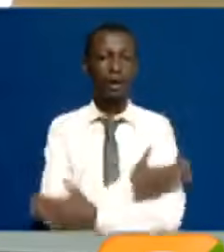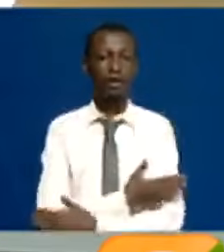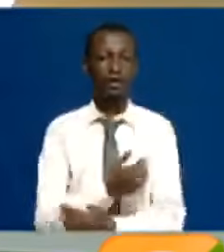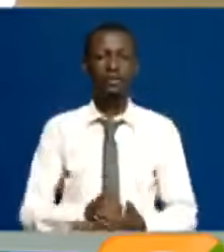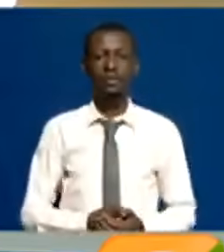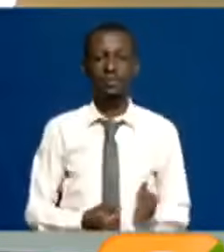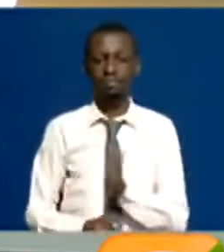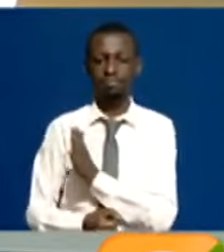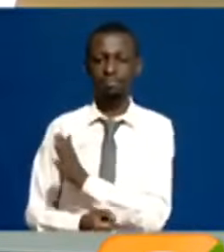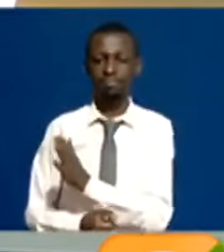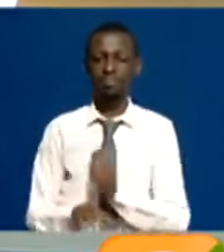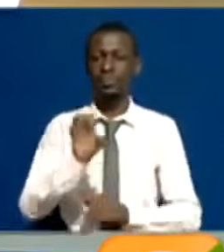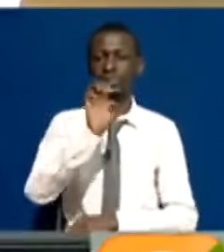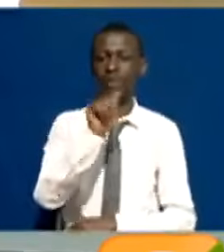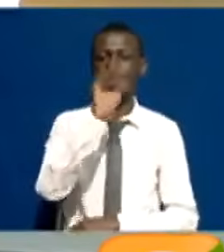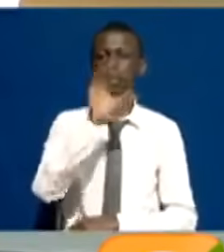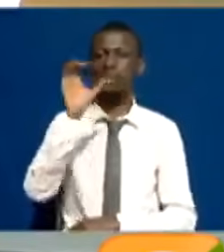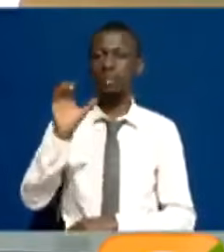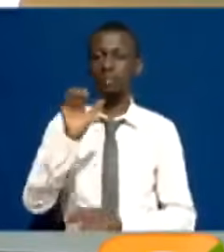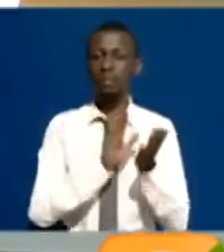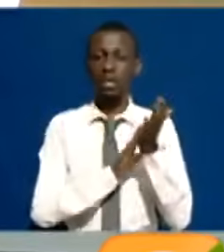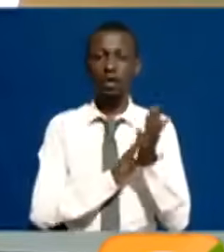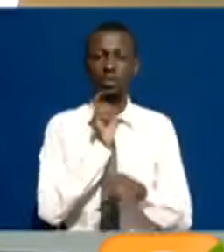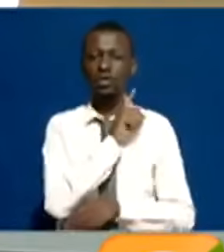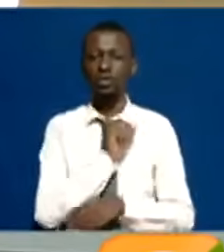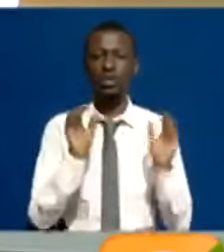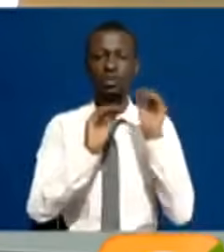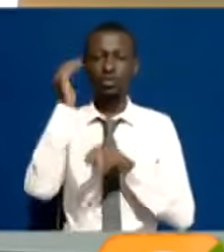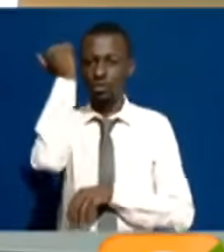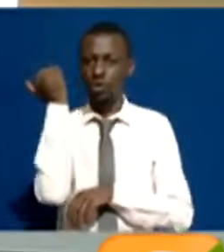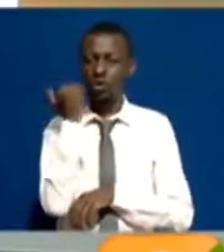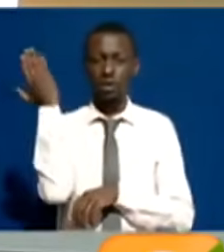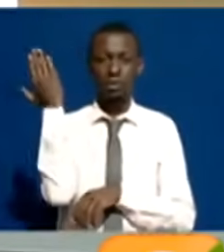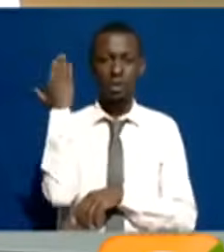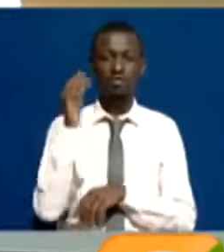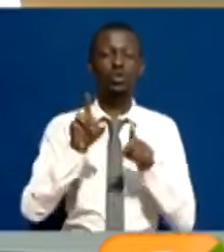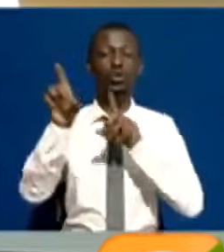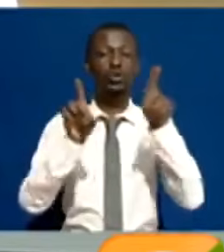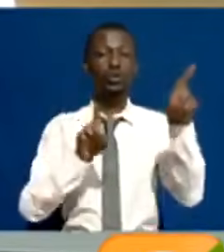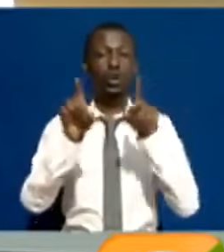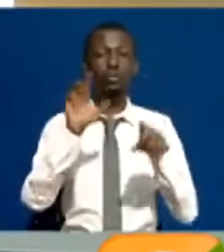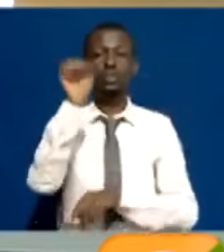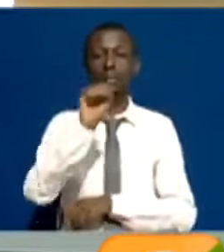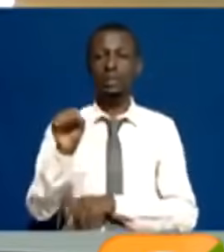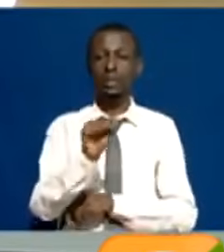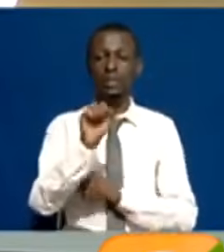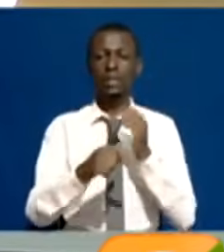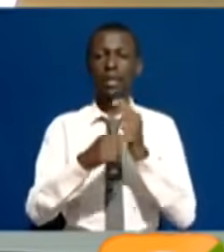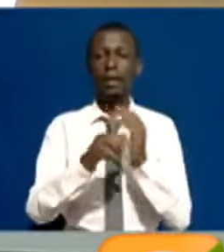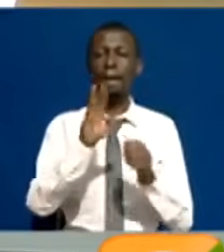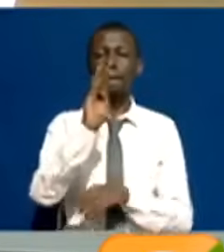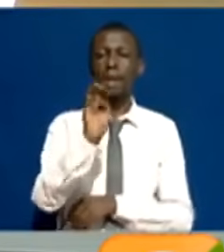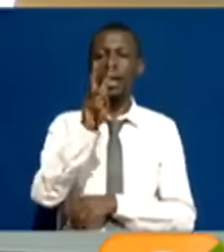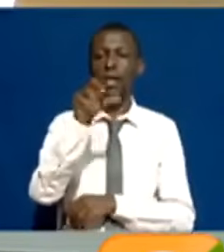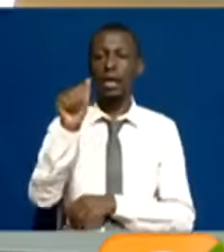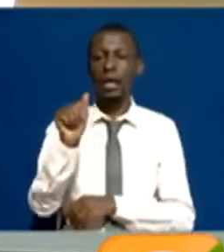and the Ethics and Anti-Corruption Commission has recommended prosecution of former Tourism Cabinet Secretary Najib Balala, his